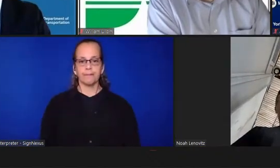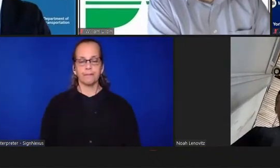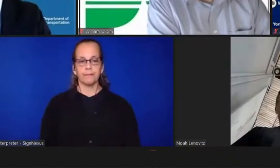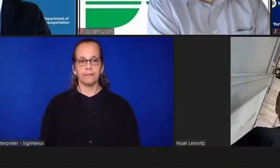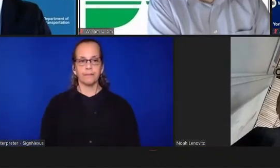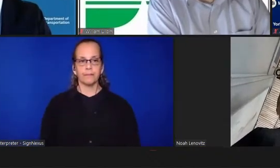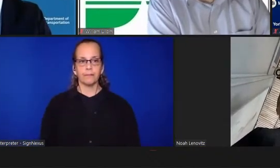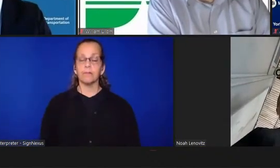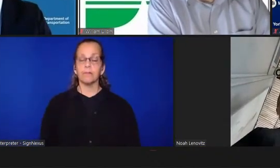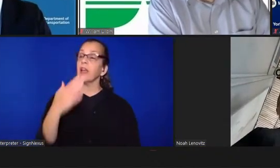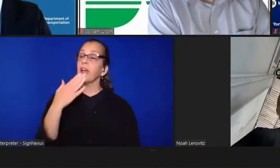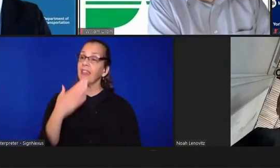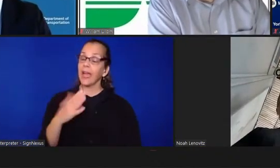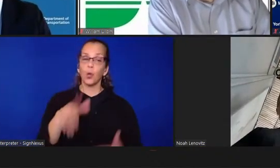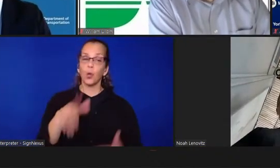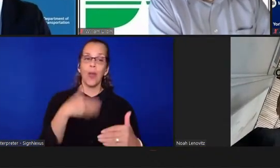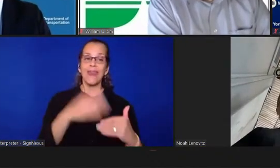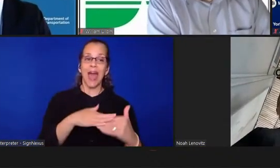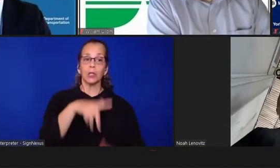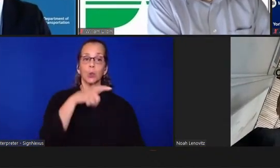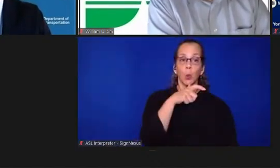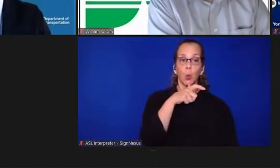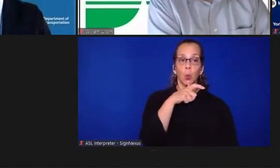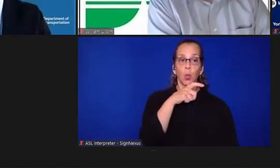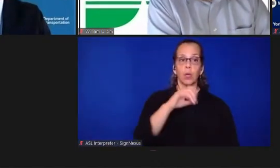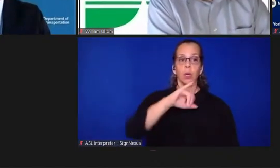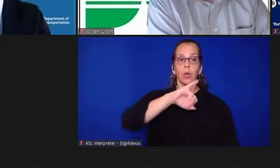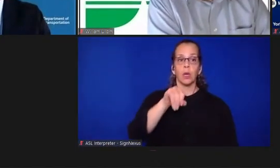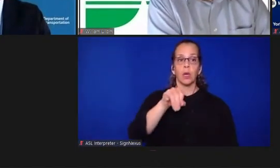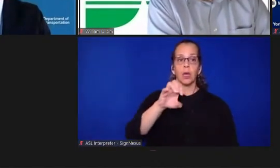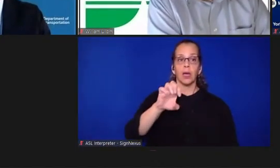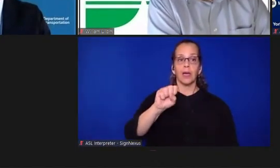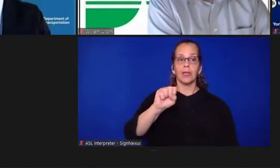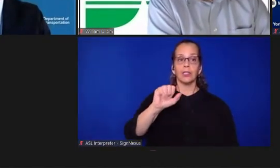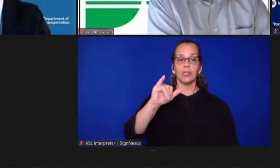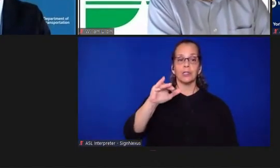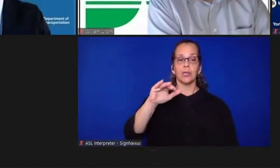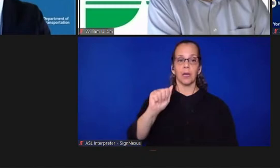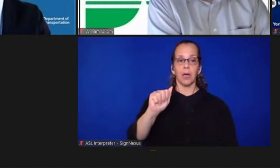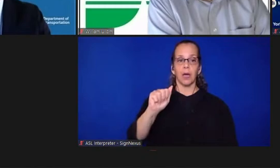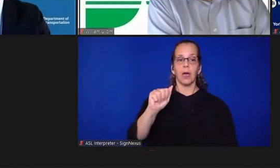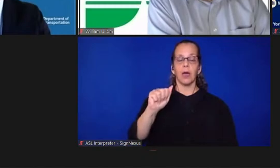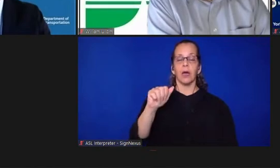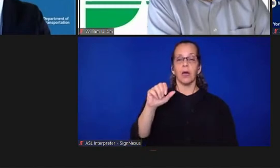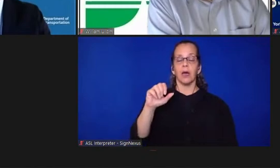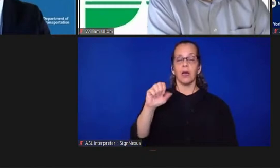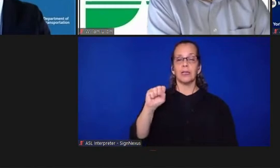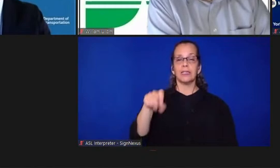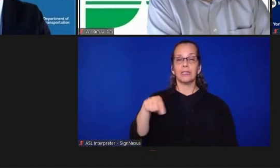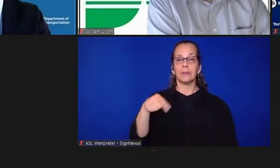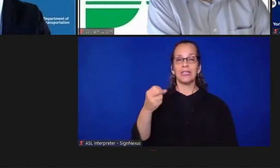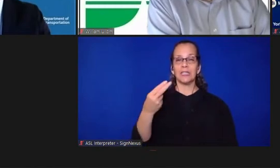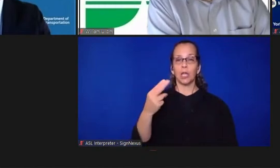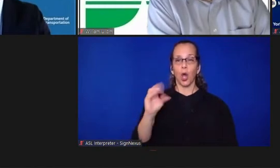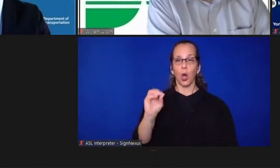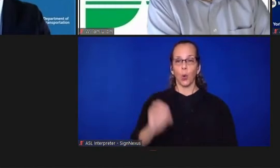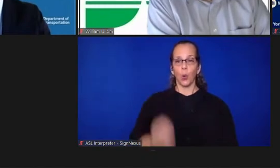thank you our next speaker is Jessica spezio followed by Israel peskowitz